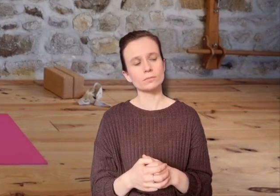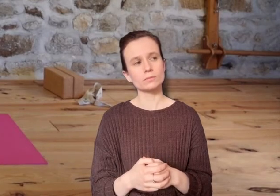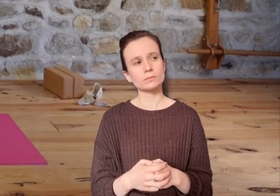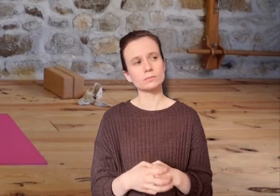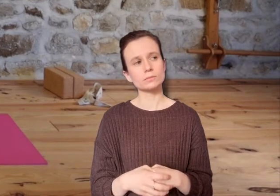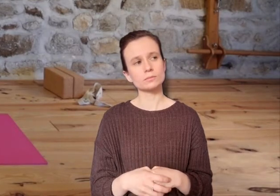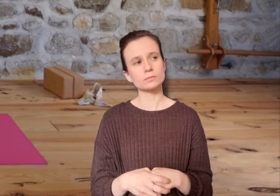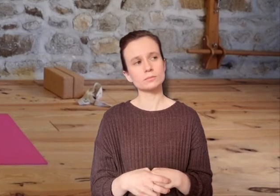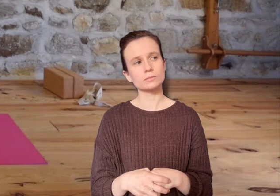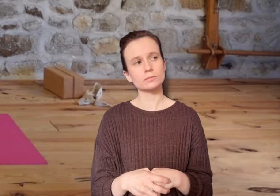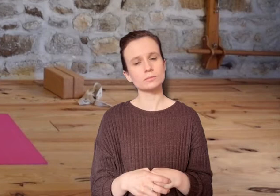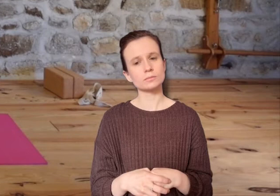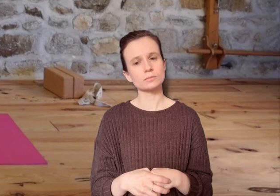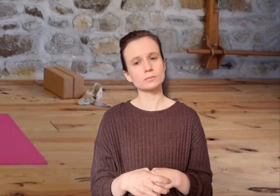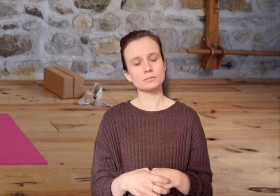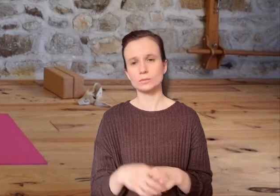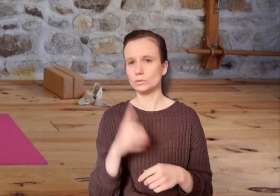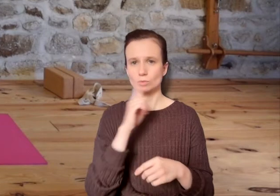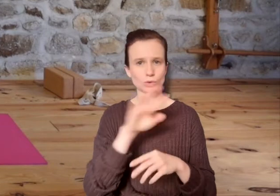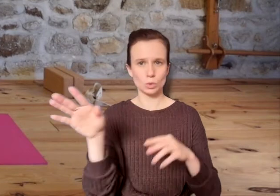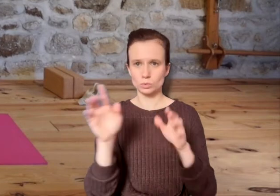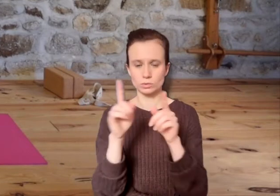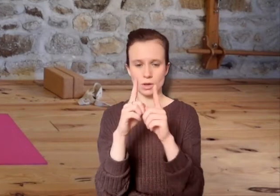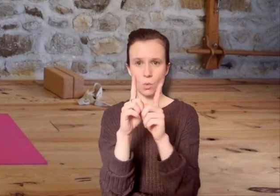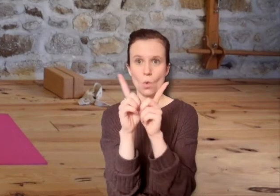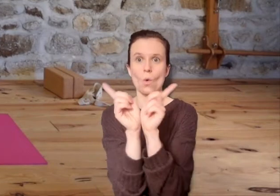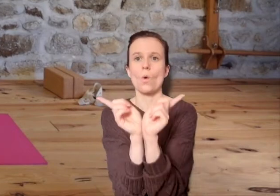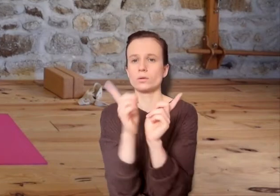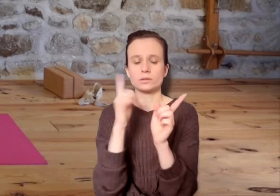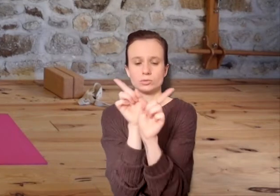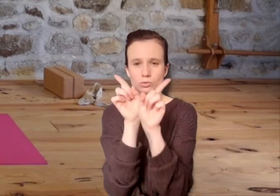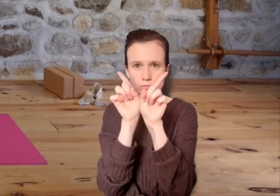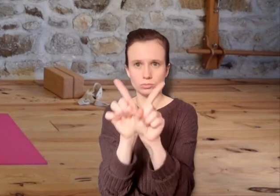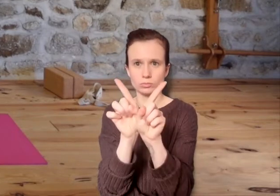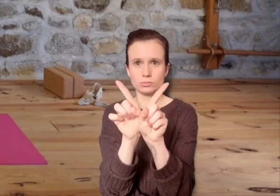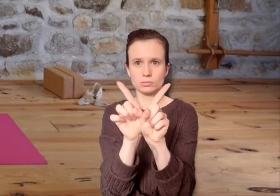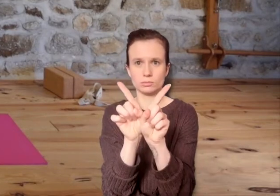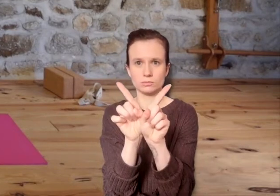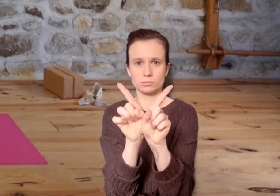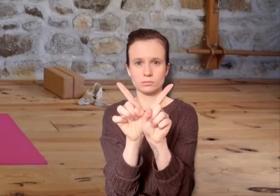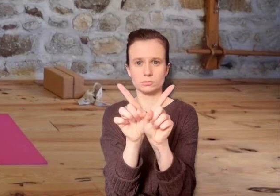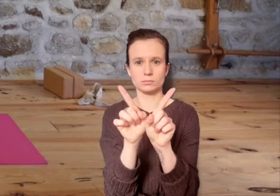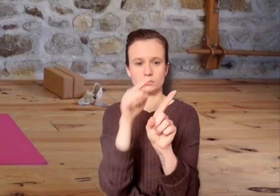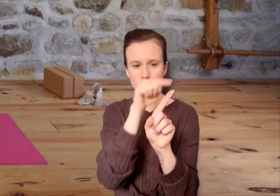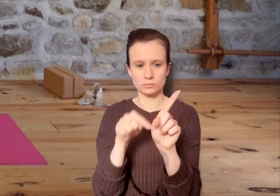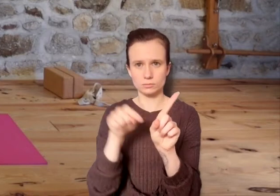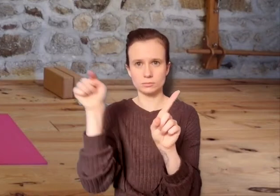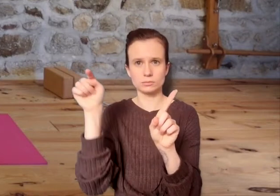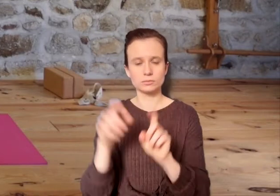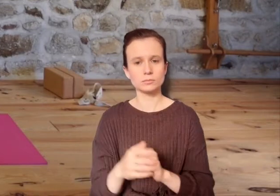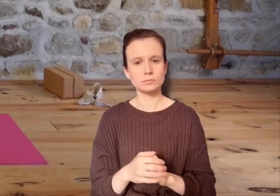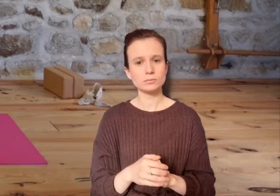We can do both together if you're nice and supple. Again, I'm not opening that position. I'm keeping that position nice and closed,